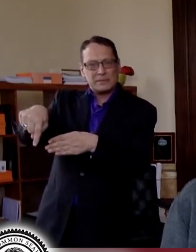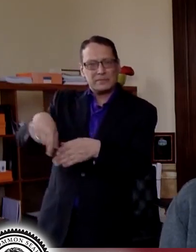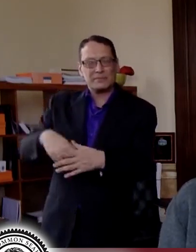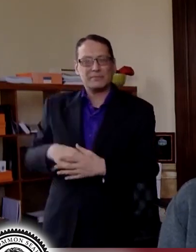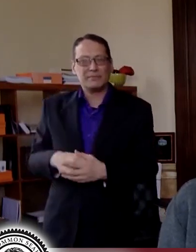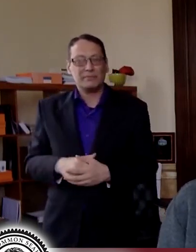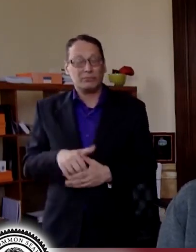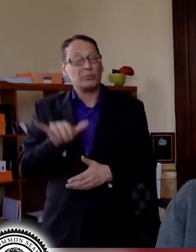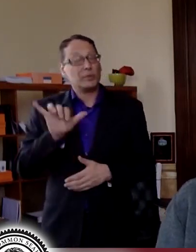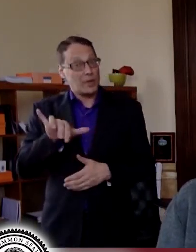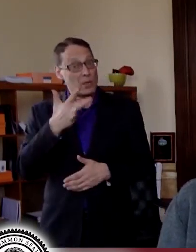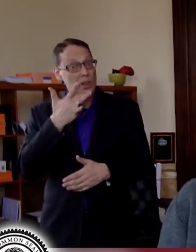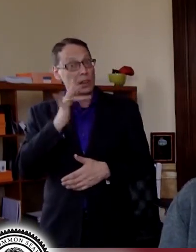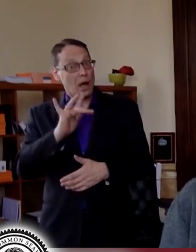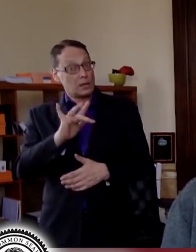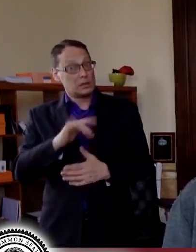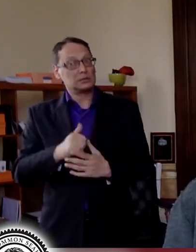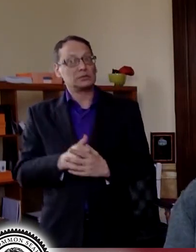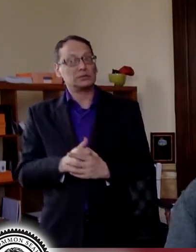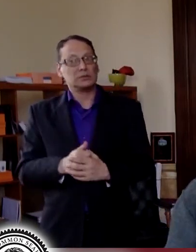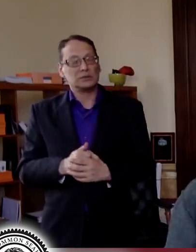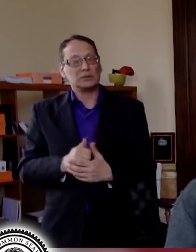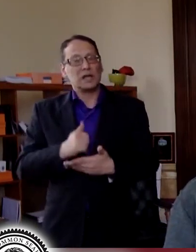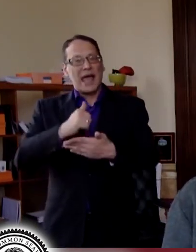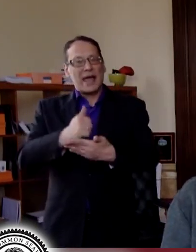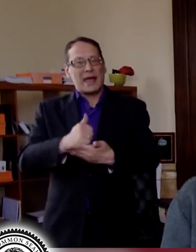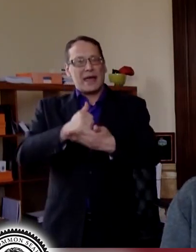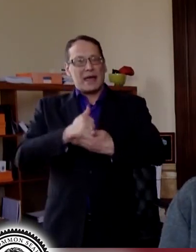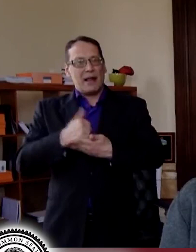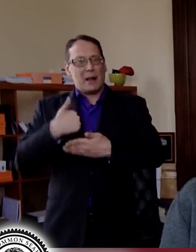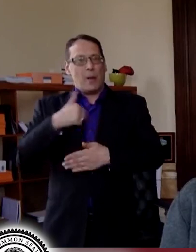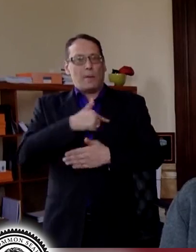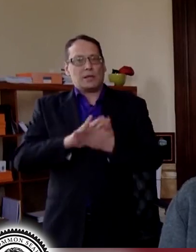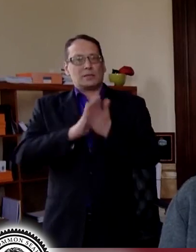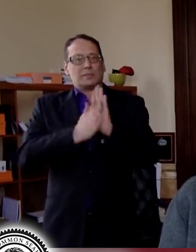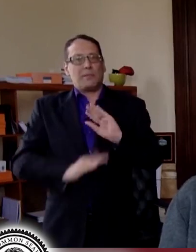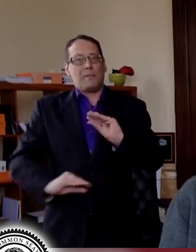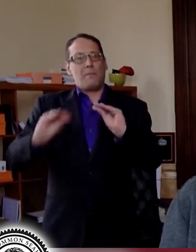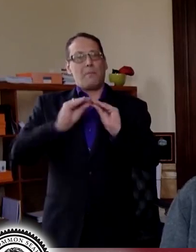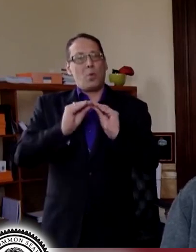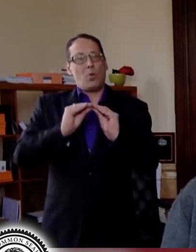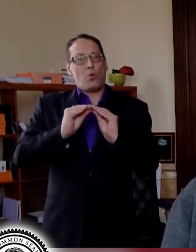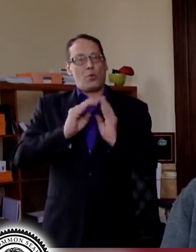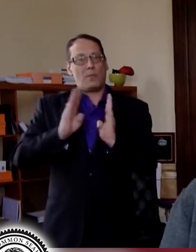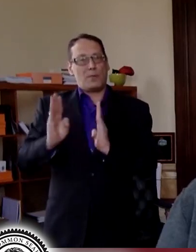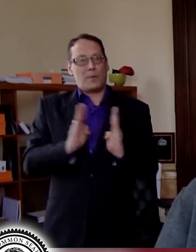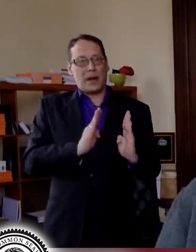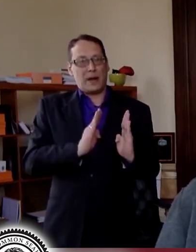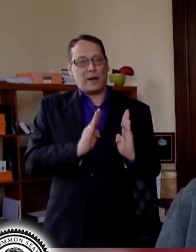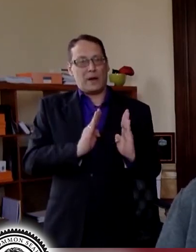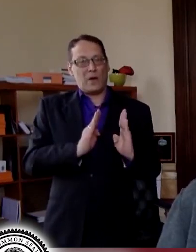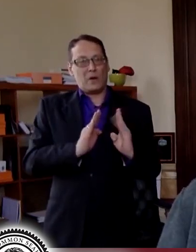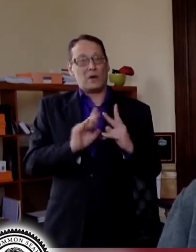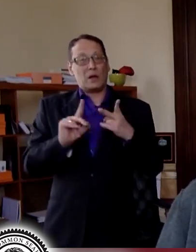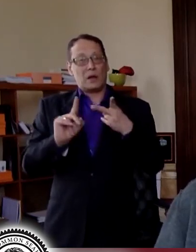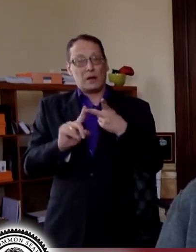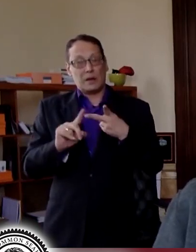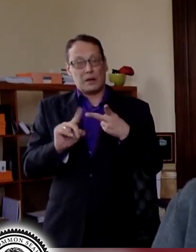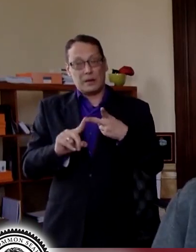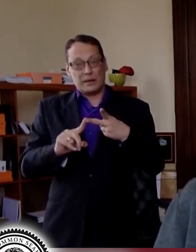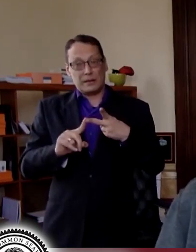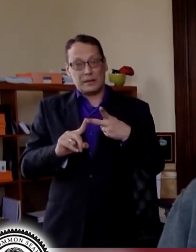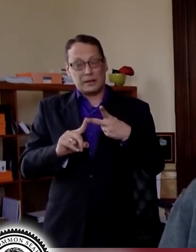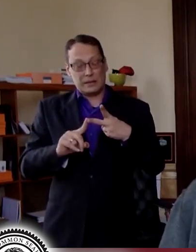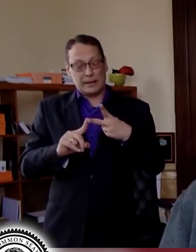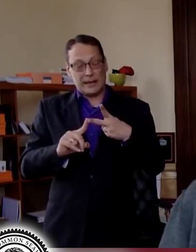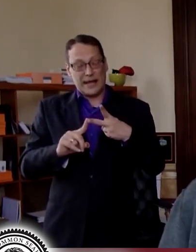was a little bit of luck, but that helped us to be more prepared. The other thing, one of the things that he did when he got here, of course, I'm